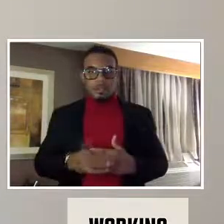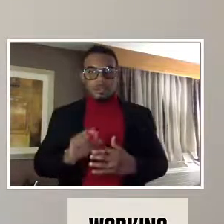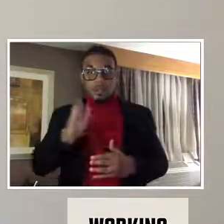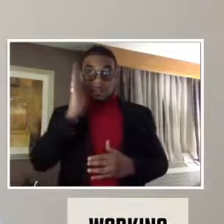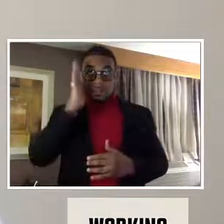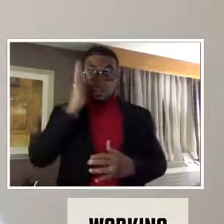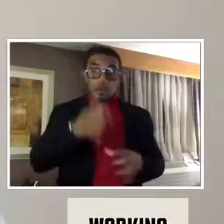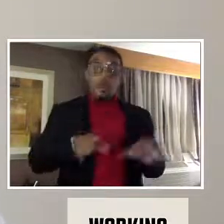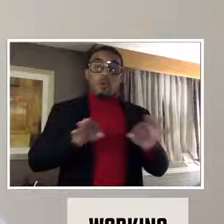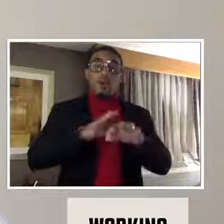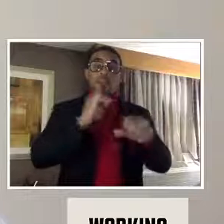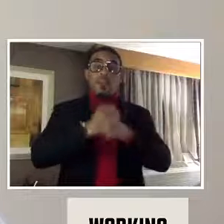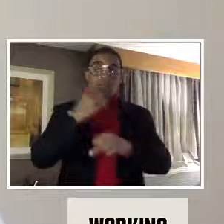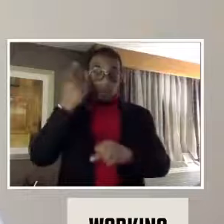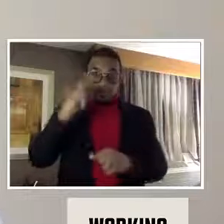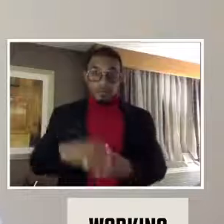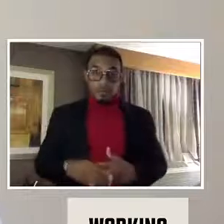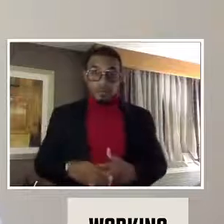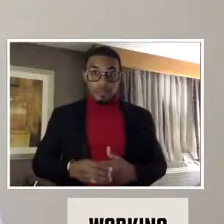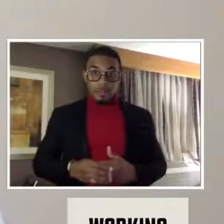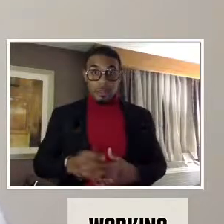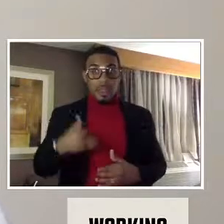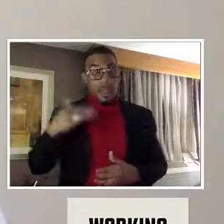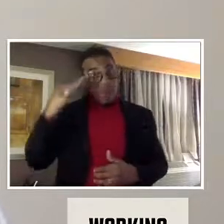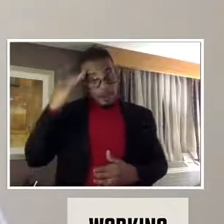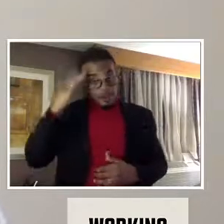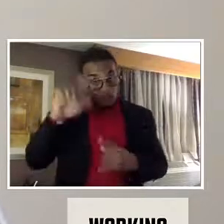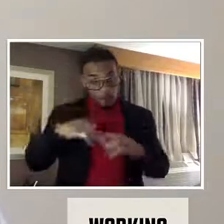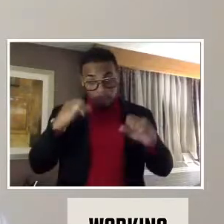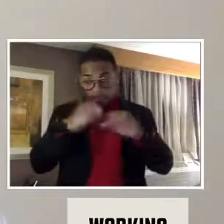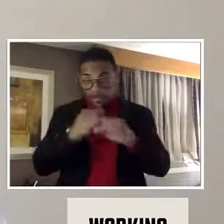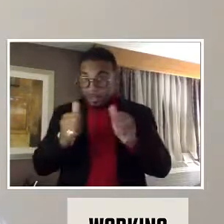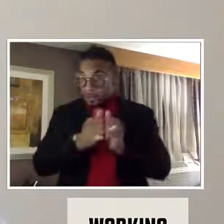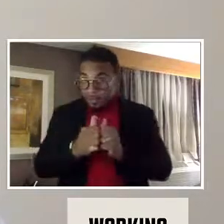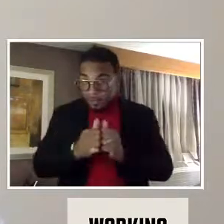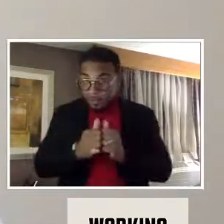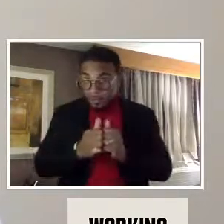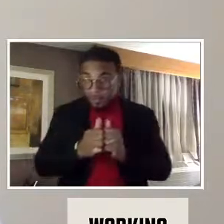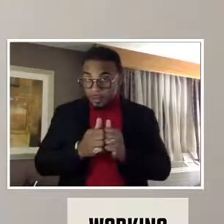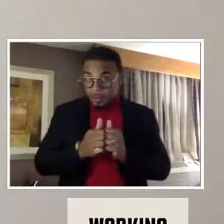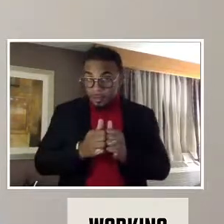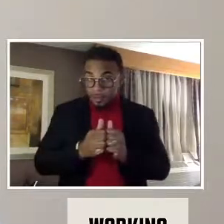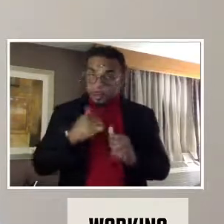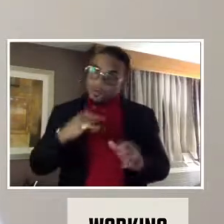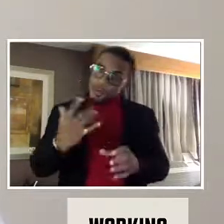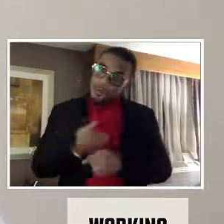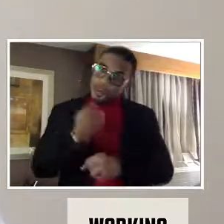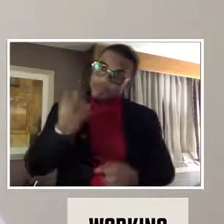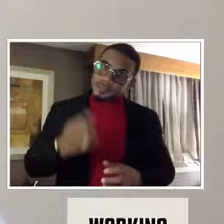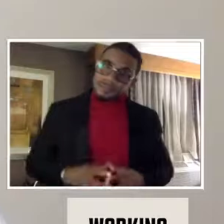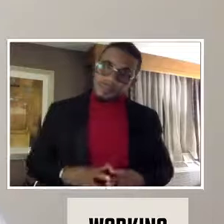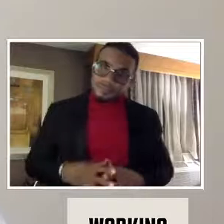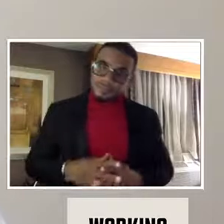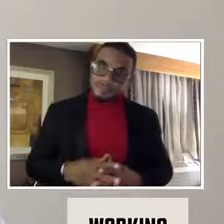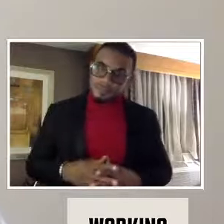a future worth fighting for. And I know that when we fight together, we win.